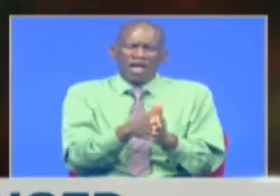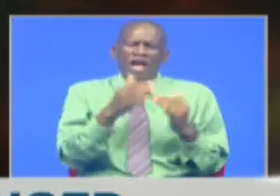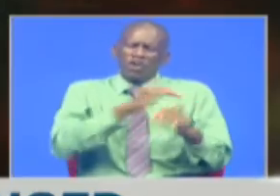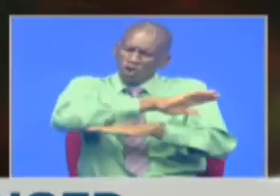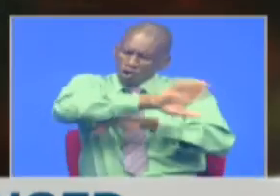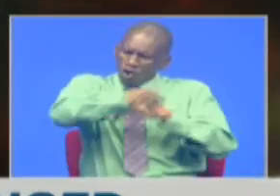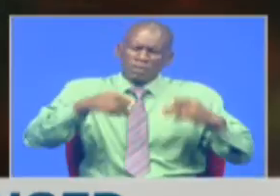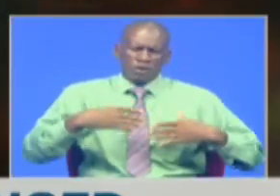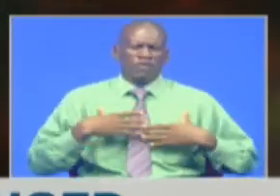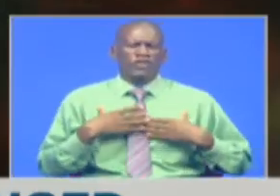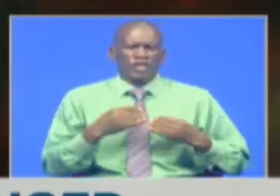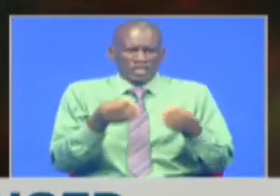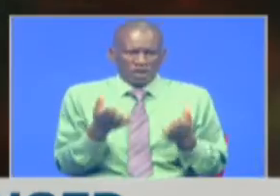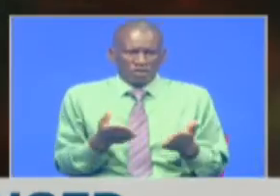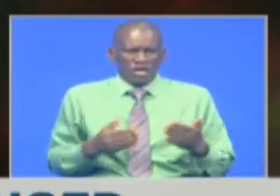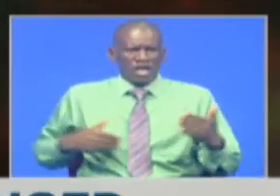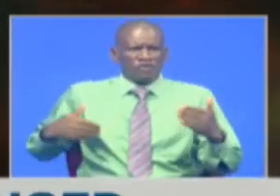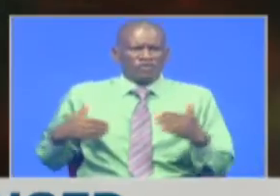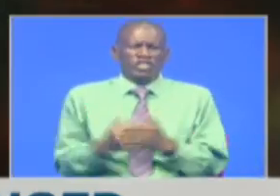number of recoveries up to